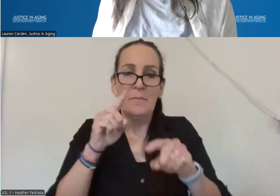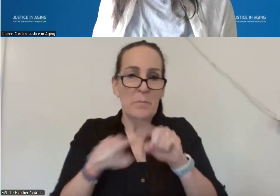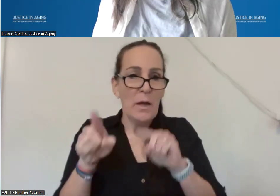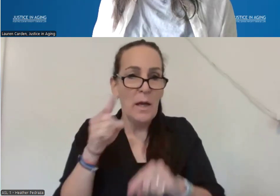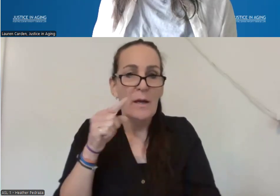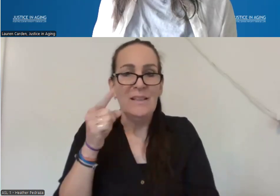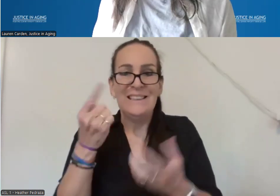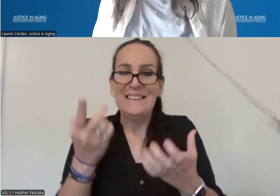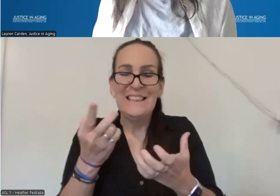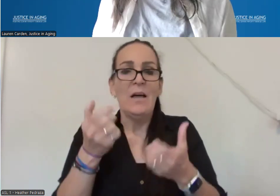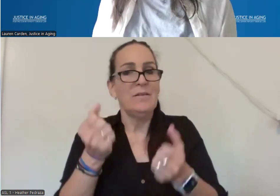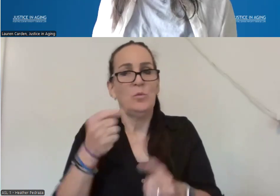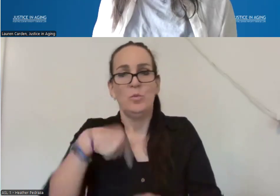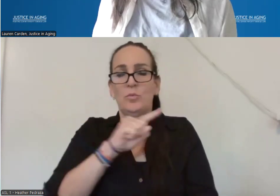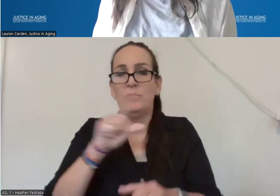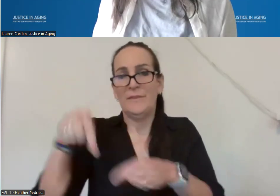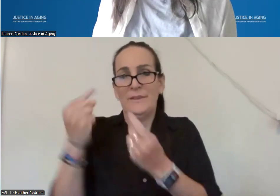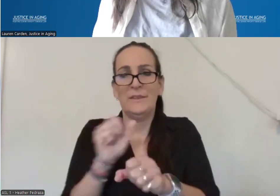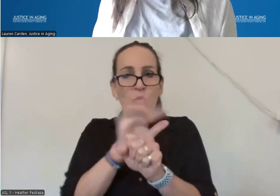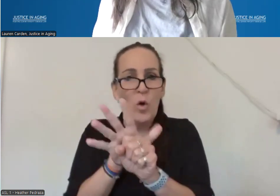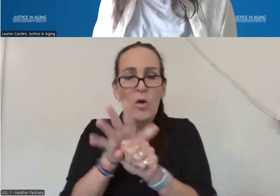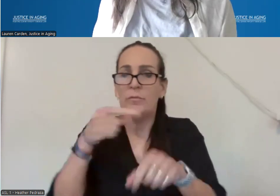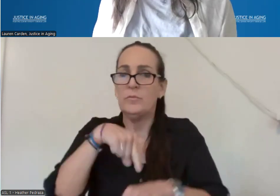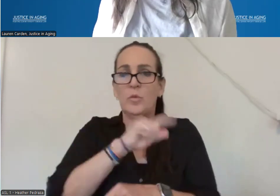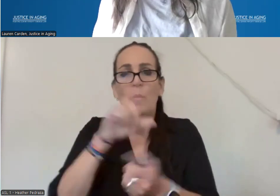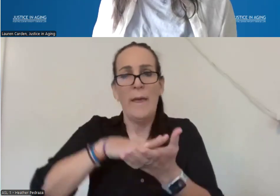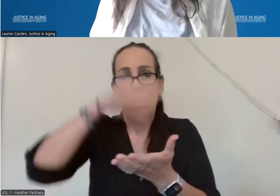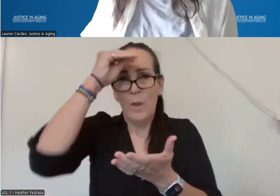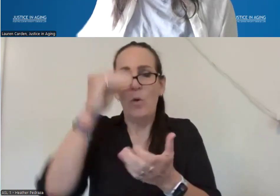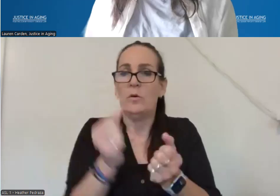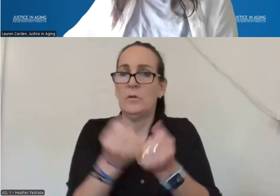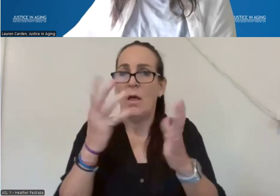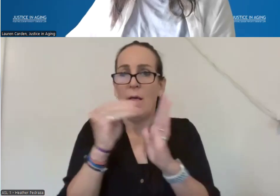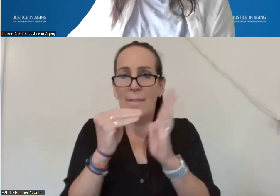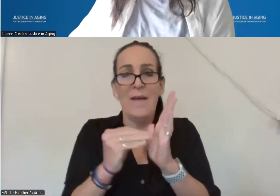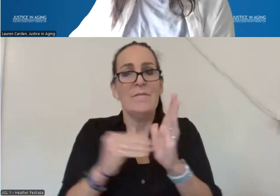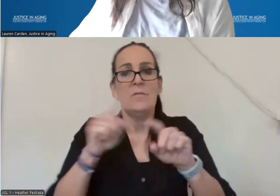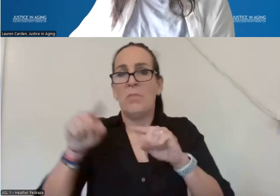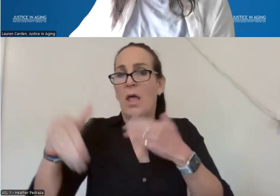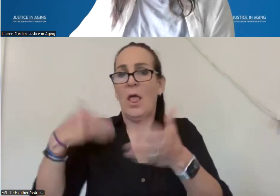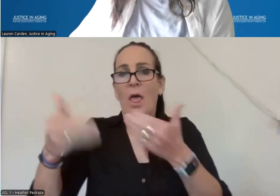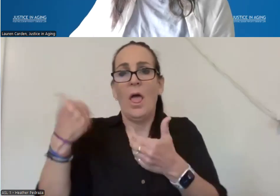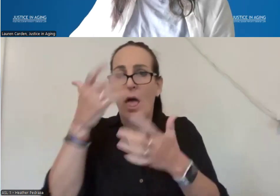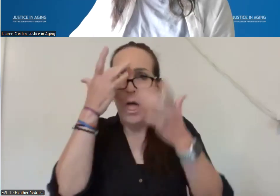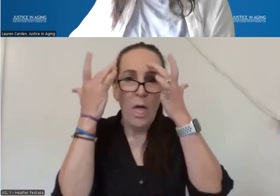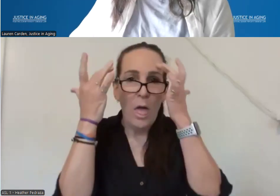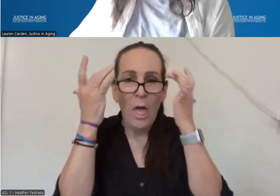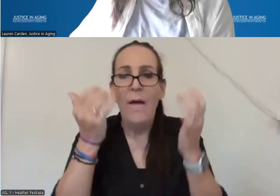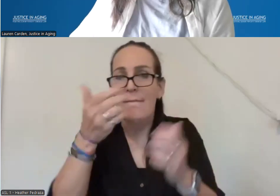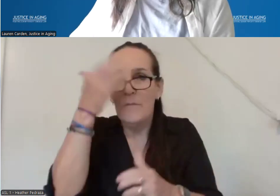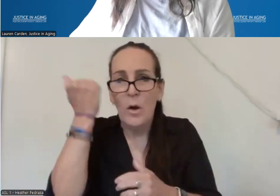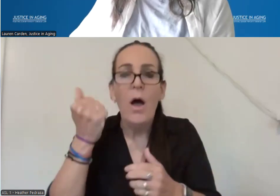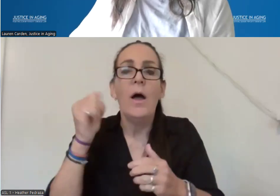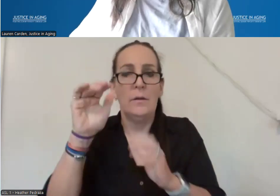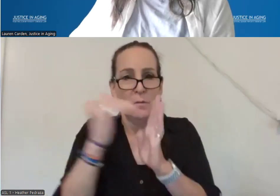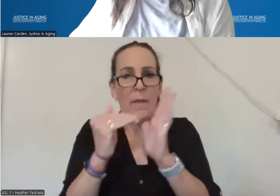lessons to be learned in the pandemic that we have magically forgotten about how we utilize existing spaces and fund programs and